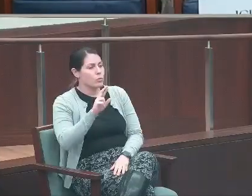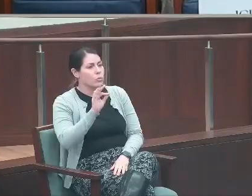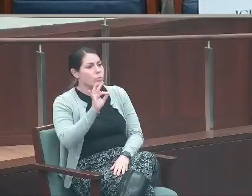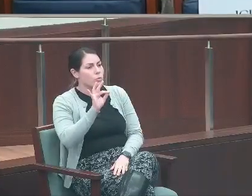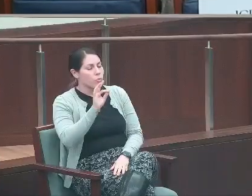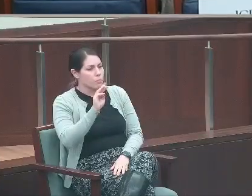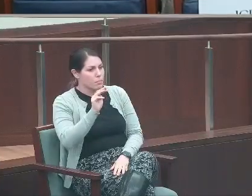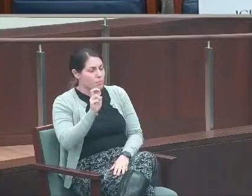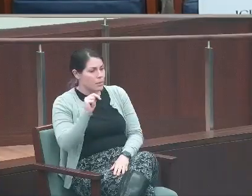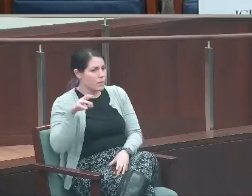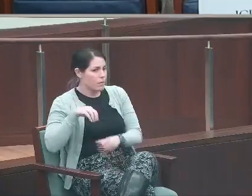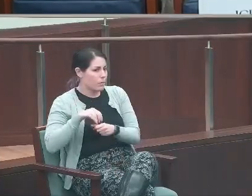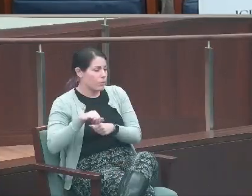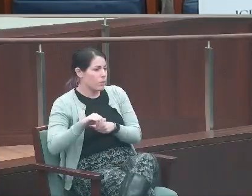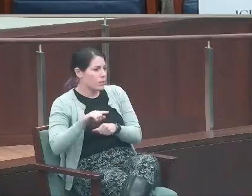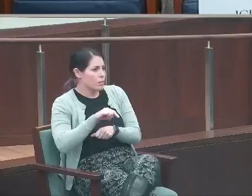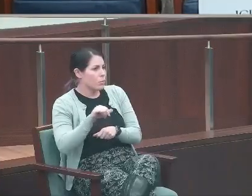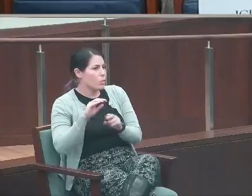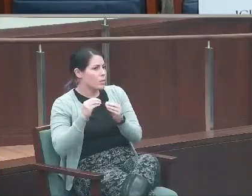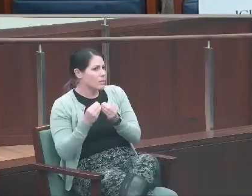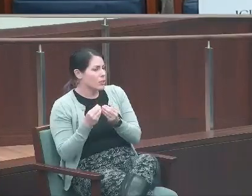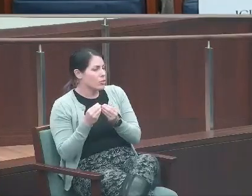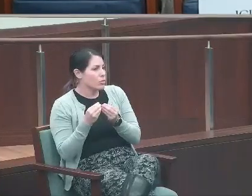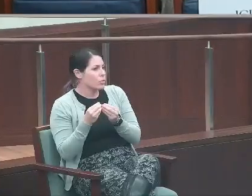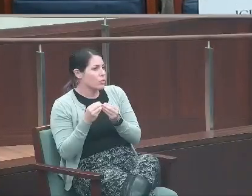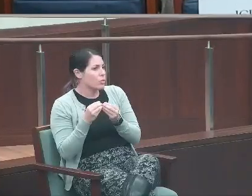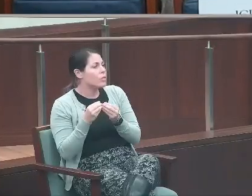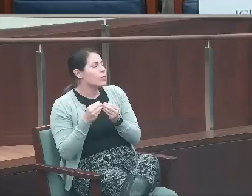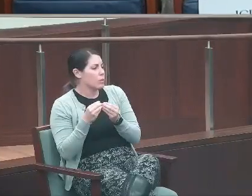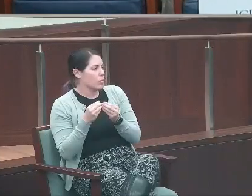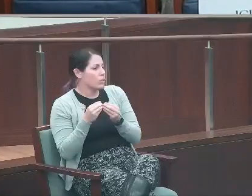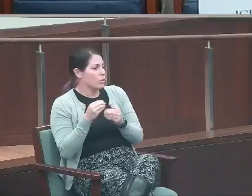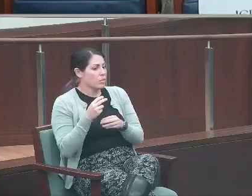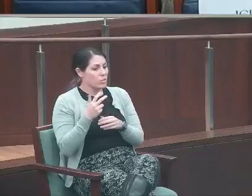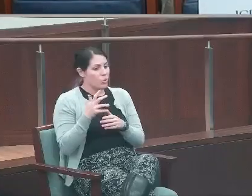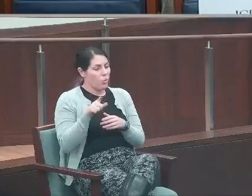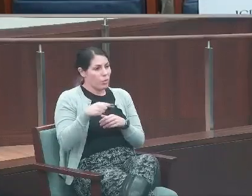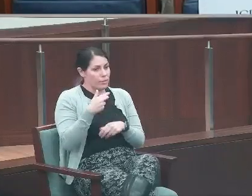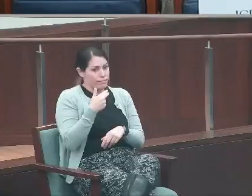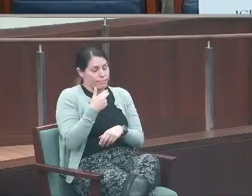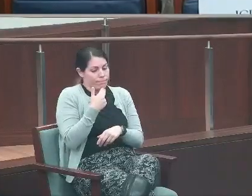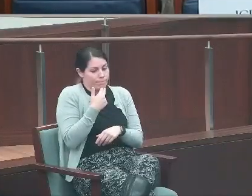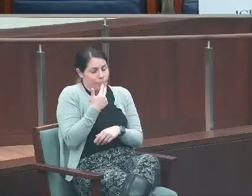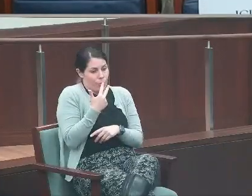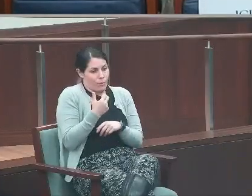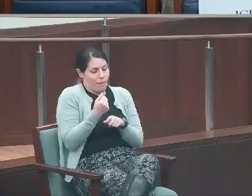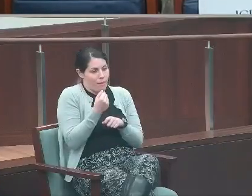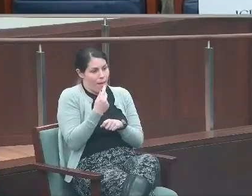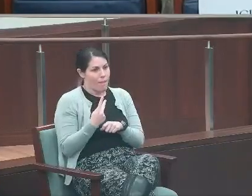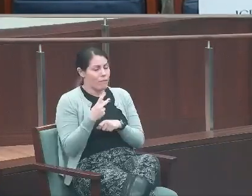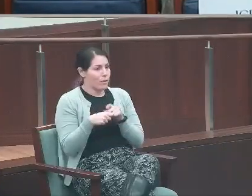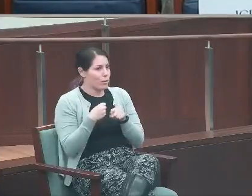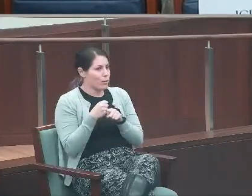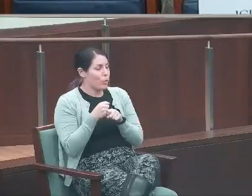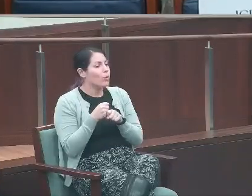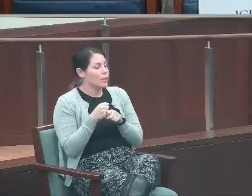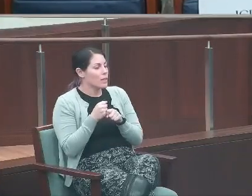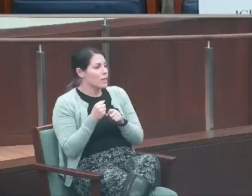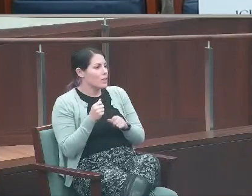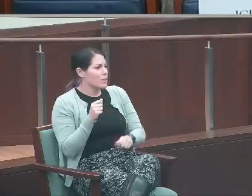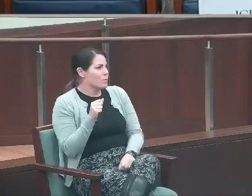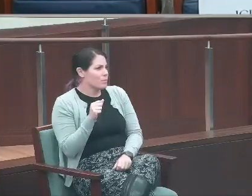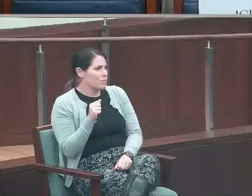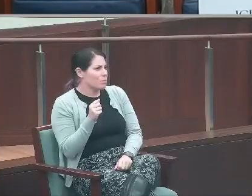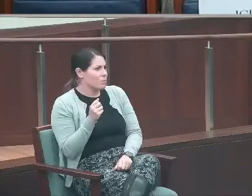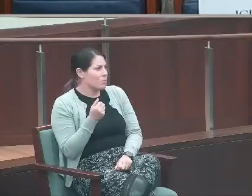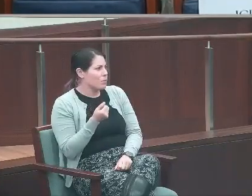Jewish Partnership for Democracy, which is a 3.5-year-old network of about now 200 Jewish organizations around the country